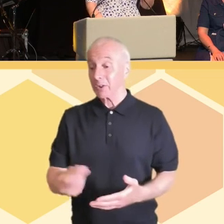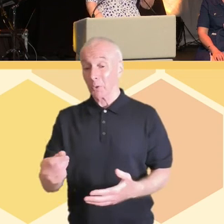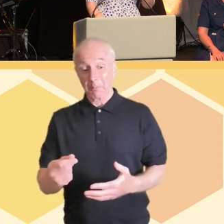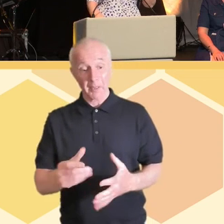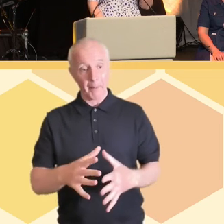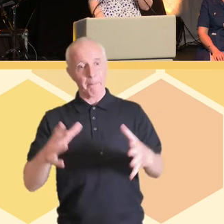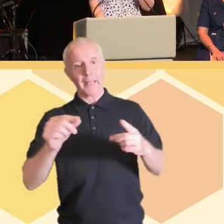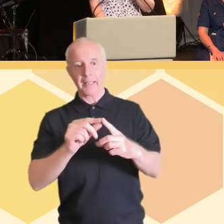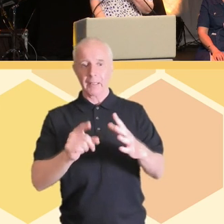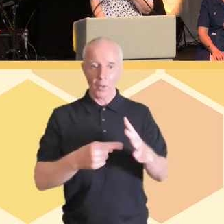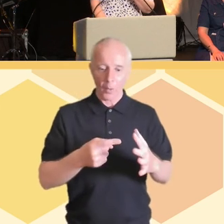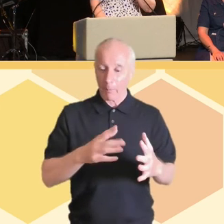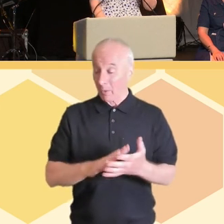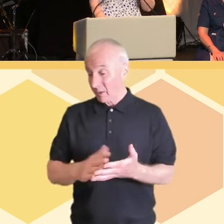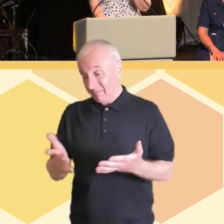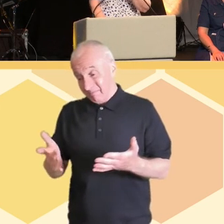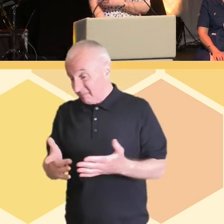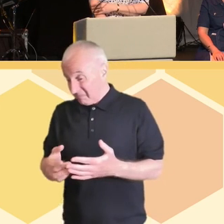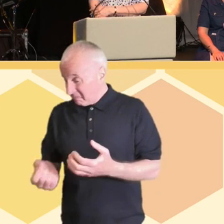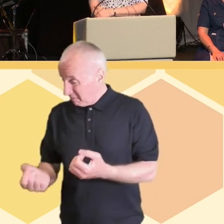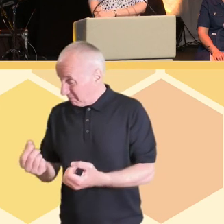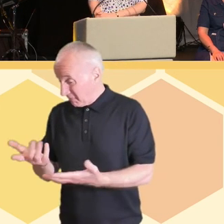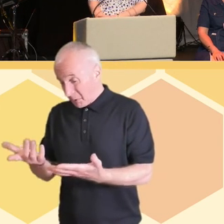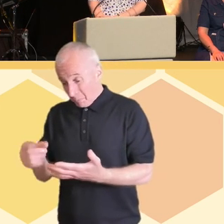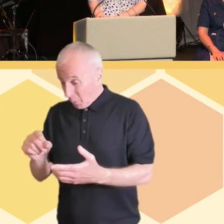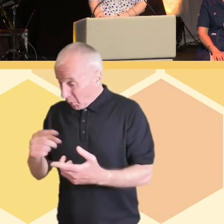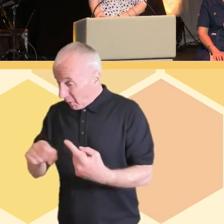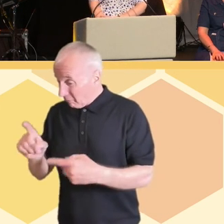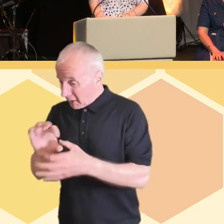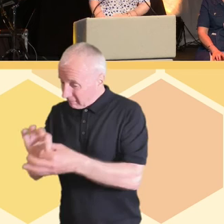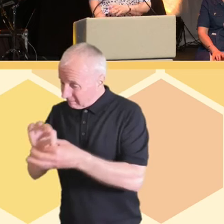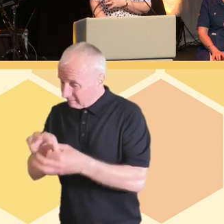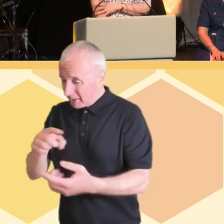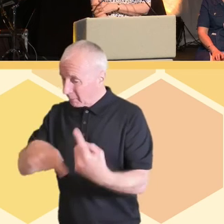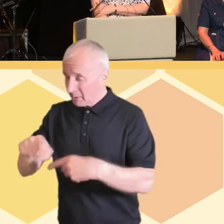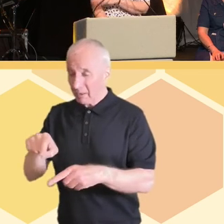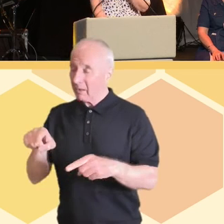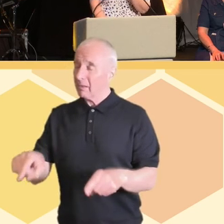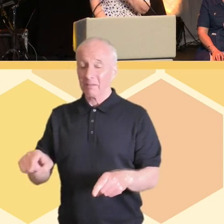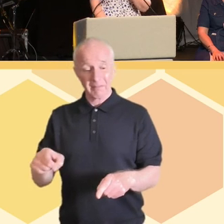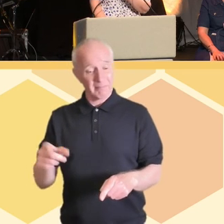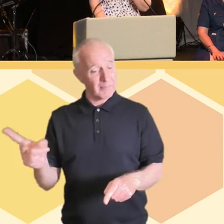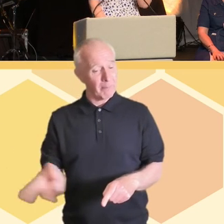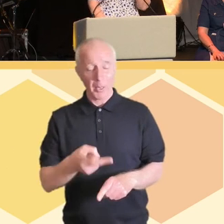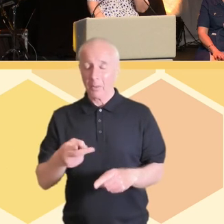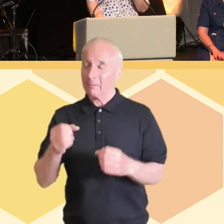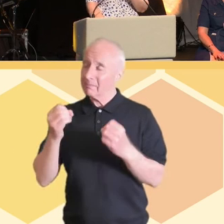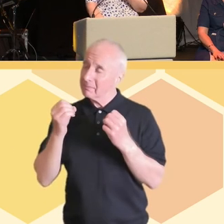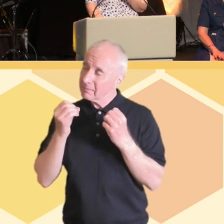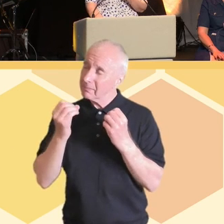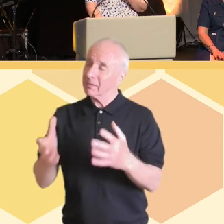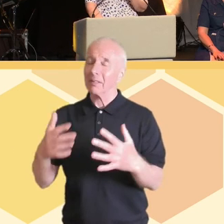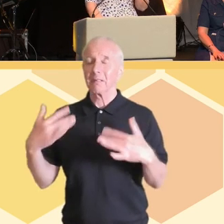actually lots of them are small and just engage in their communities. And that is such a wonderful, brilliant thing. And we thank God for all